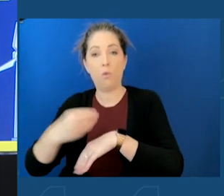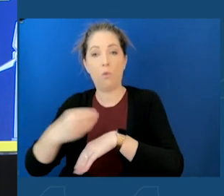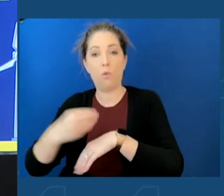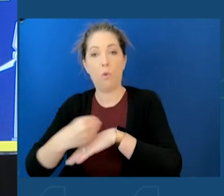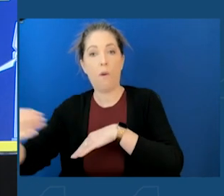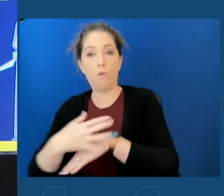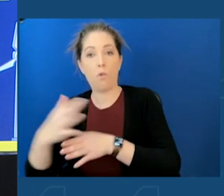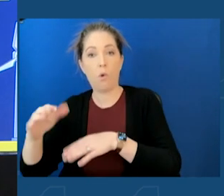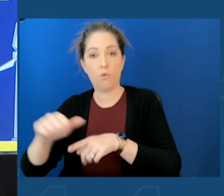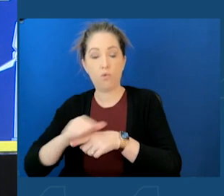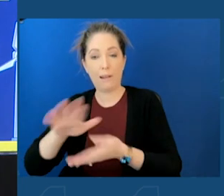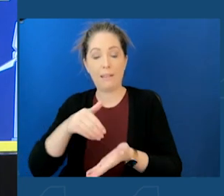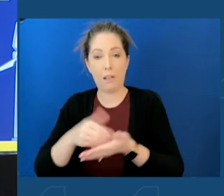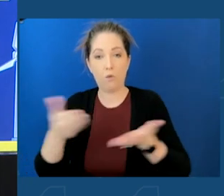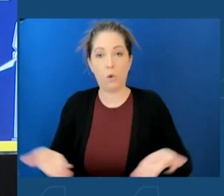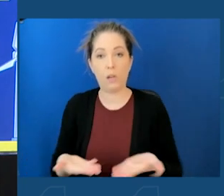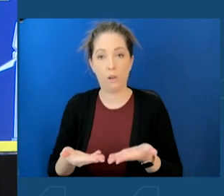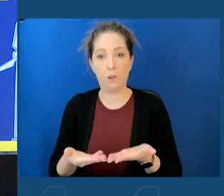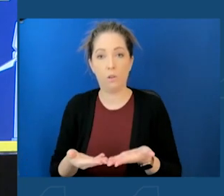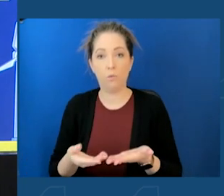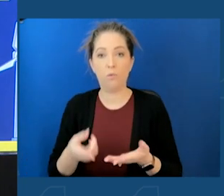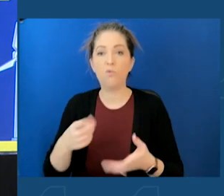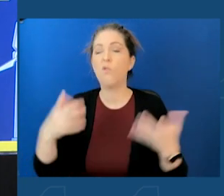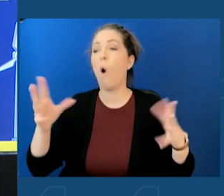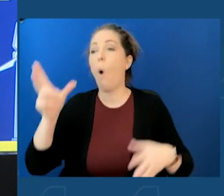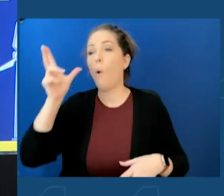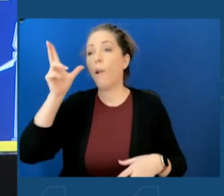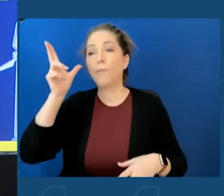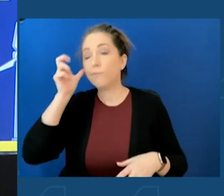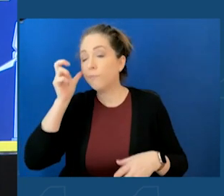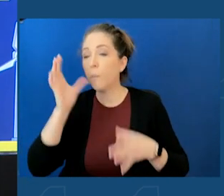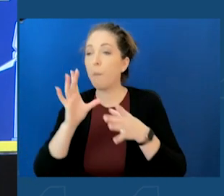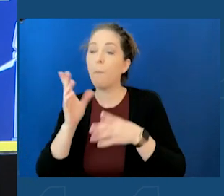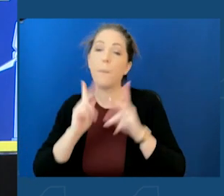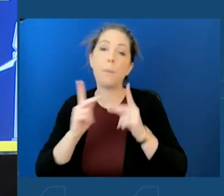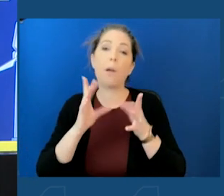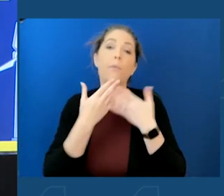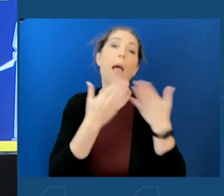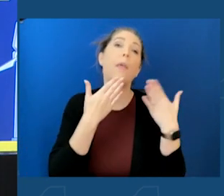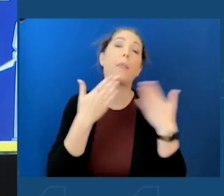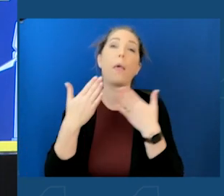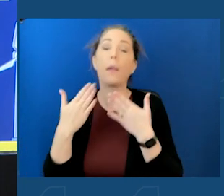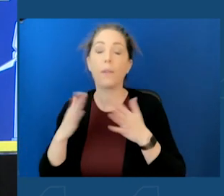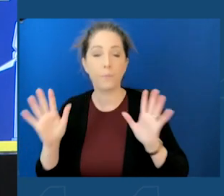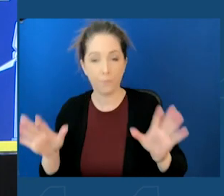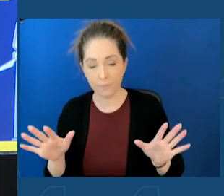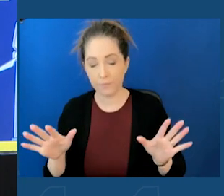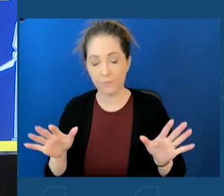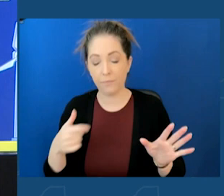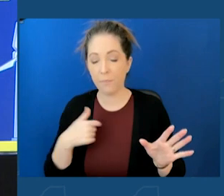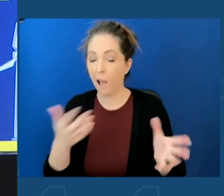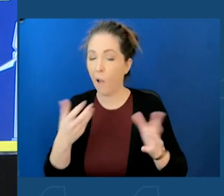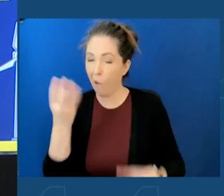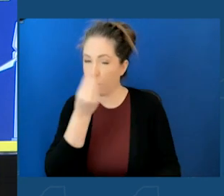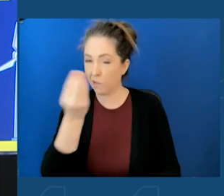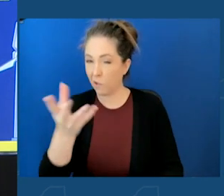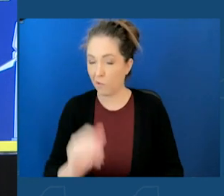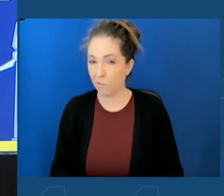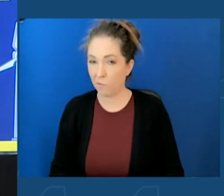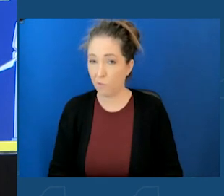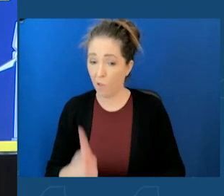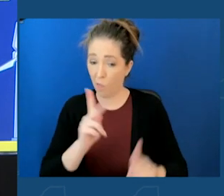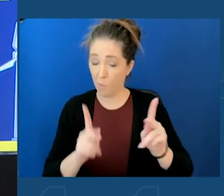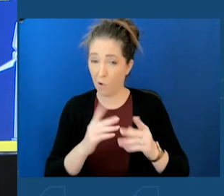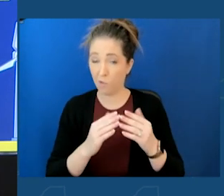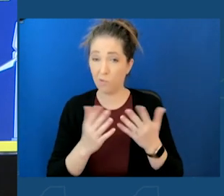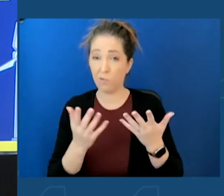You've heard people thank people before, but I want to tell you that the one who carries the weight on this, not the